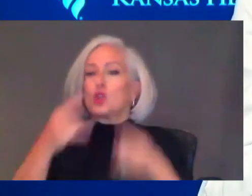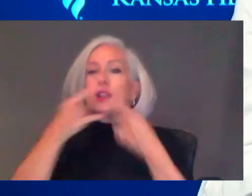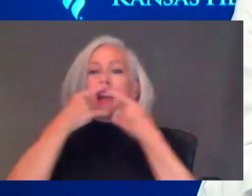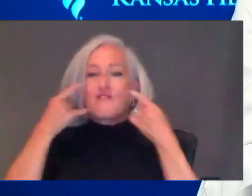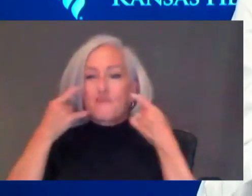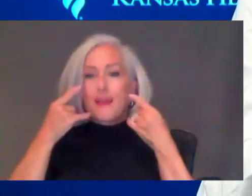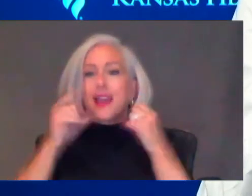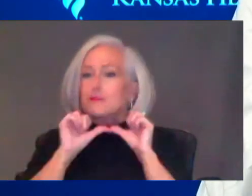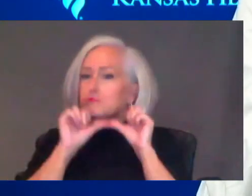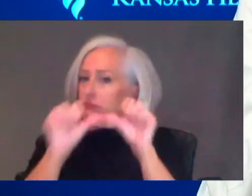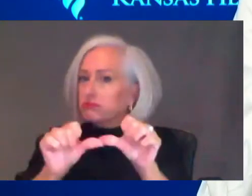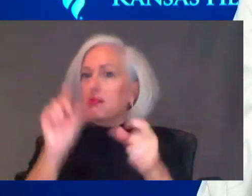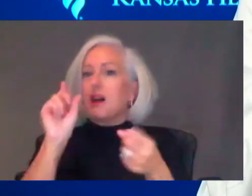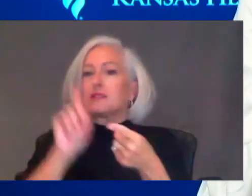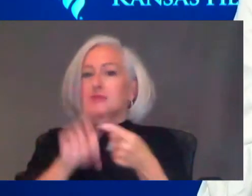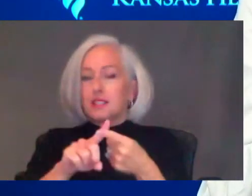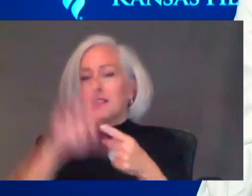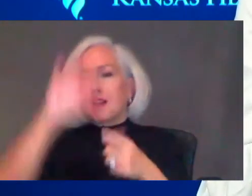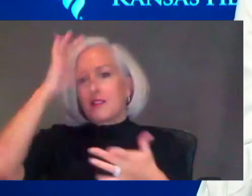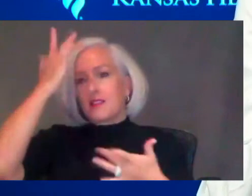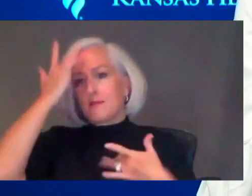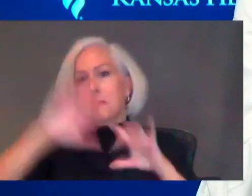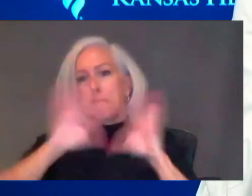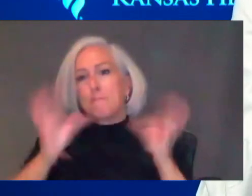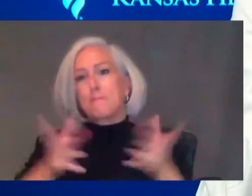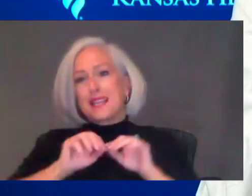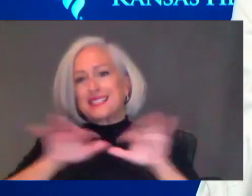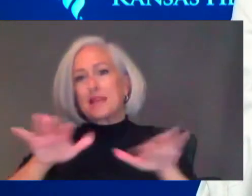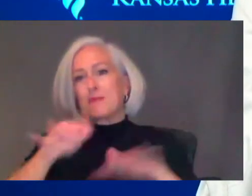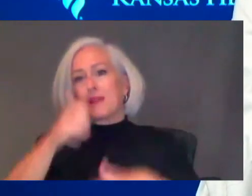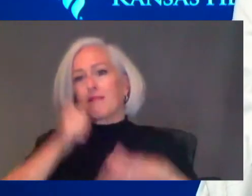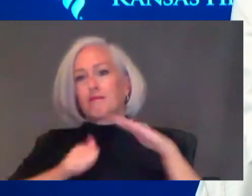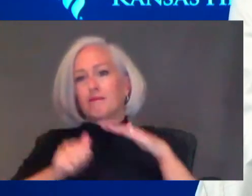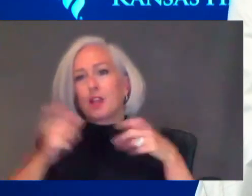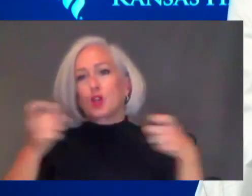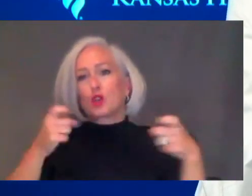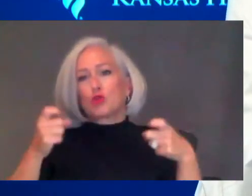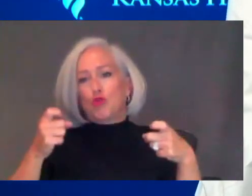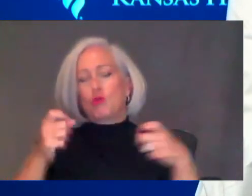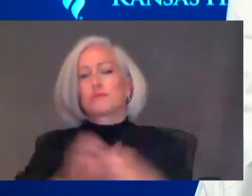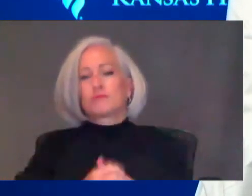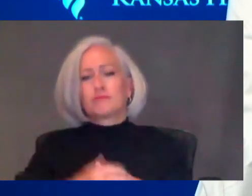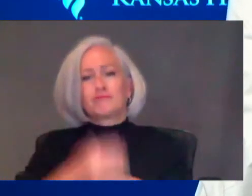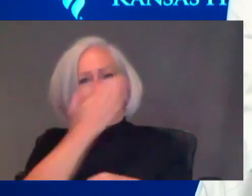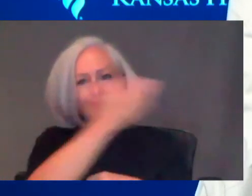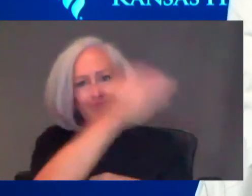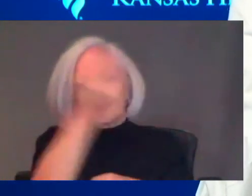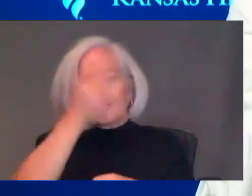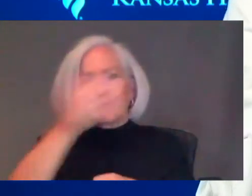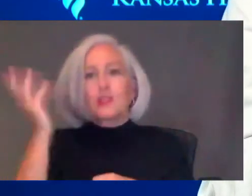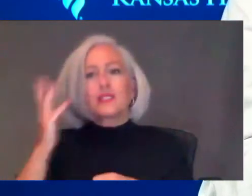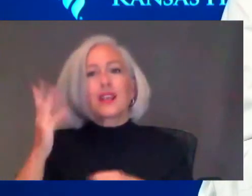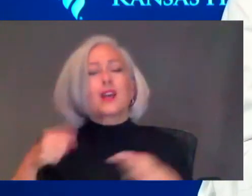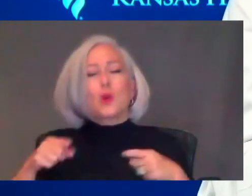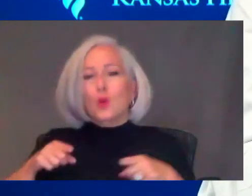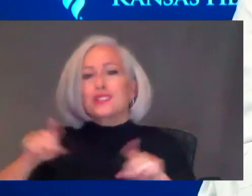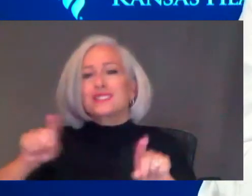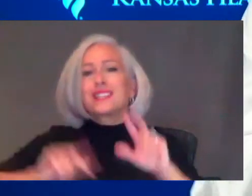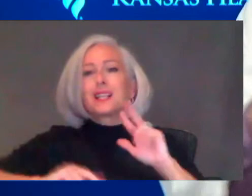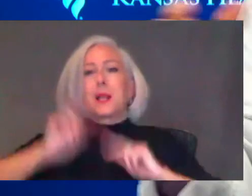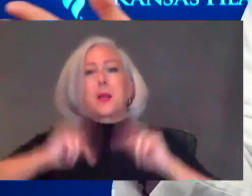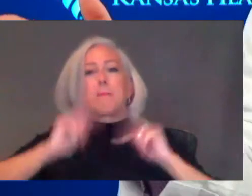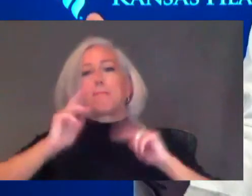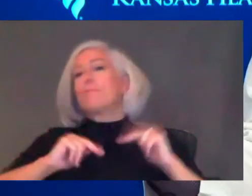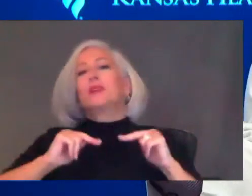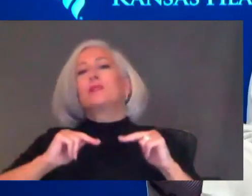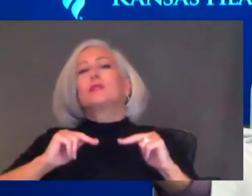know the answer to that question. And in the meantime, what we do know is every time we've taken off masks, we've seen the numbers go back up, and the places where kids are in trouble and they're